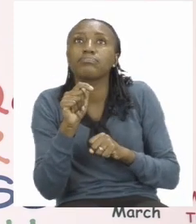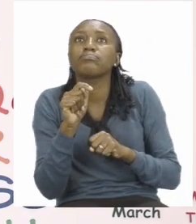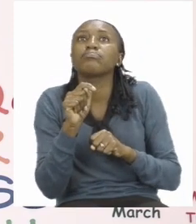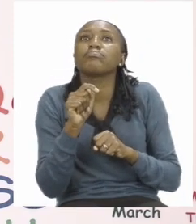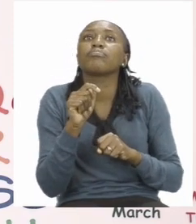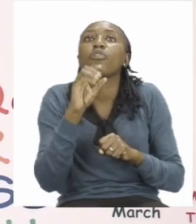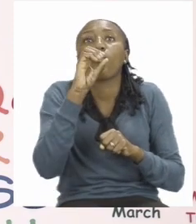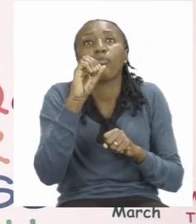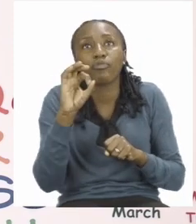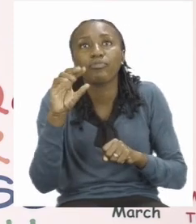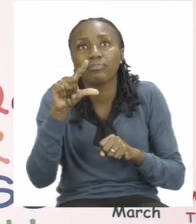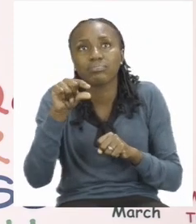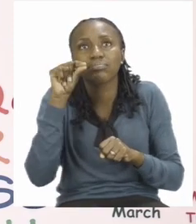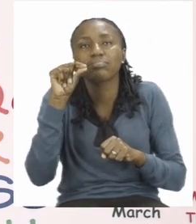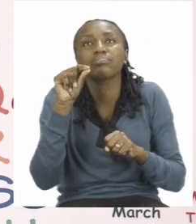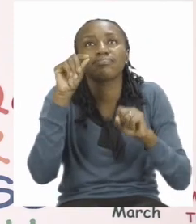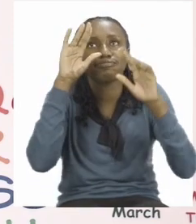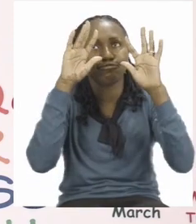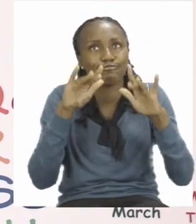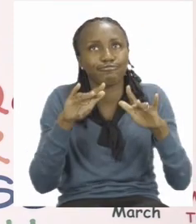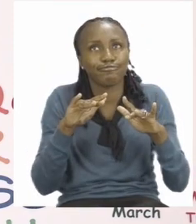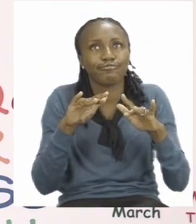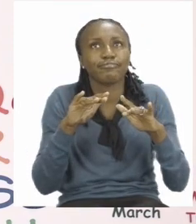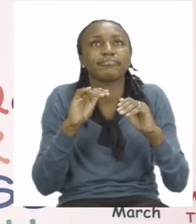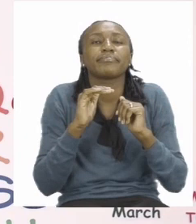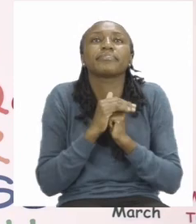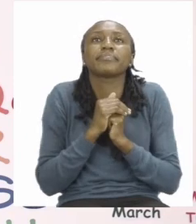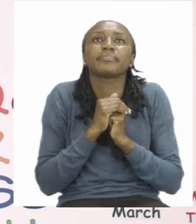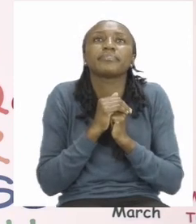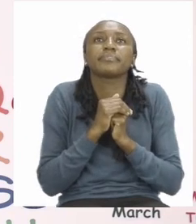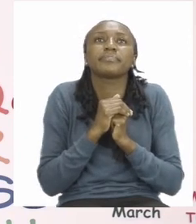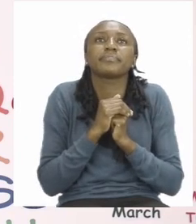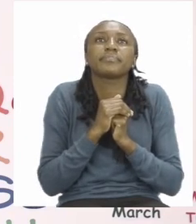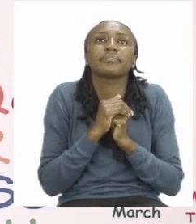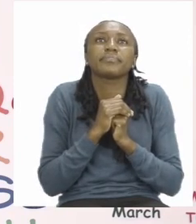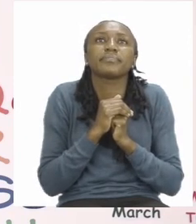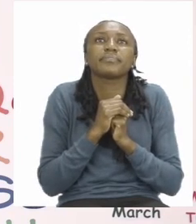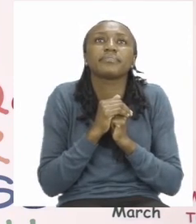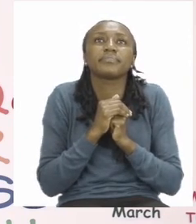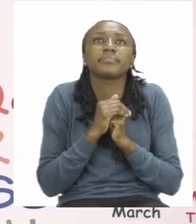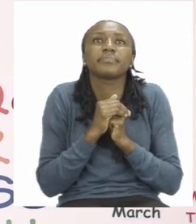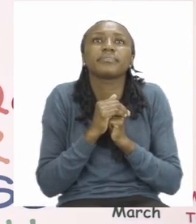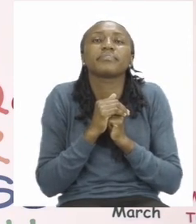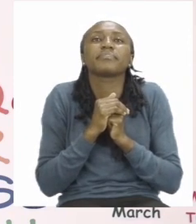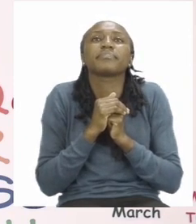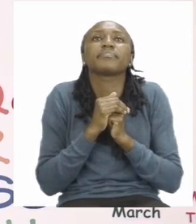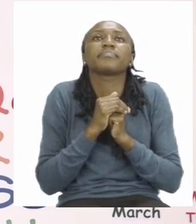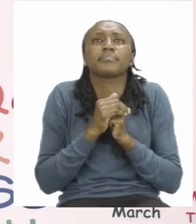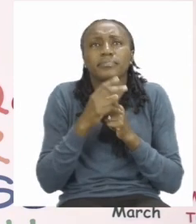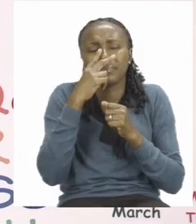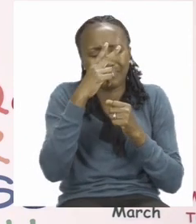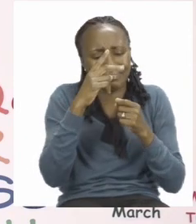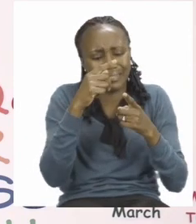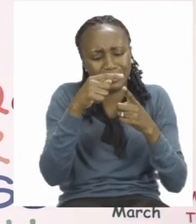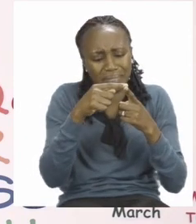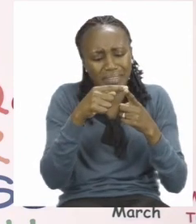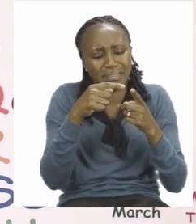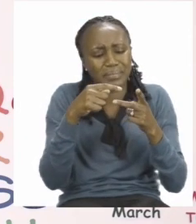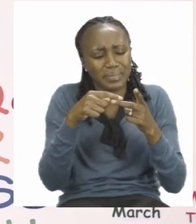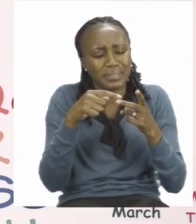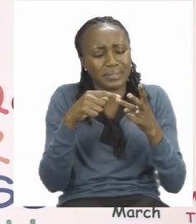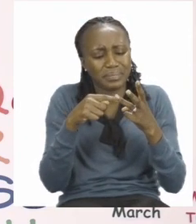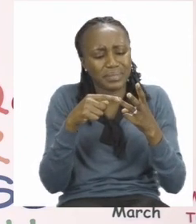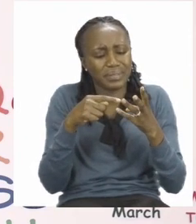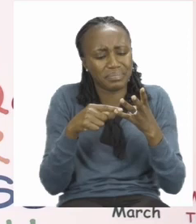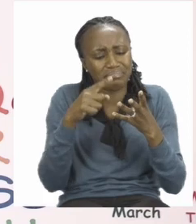dash of the rain. Now we're going to try each and every conjunction to see which one